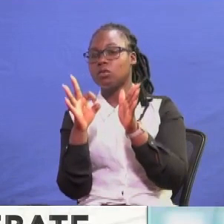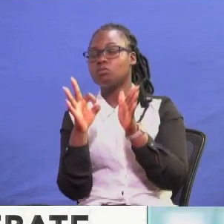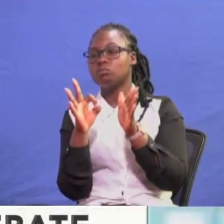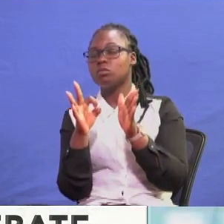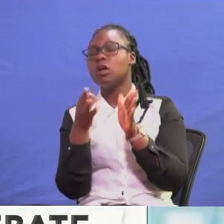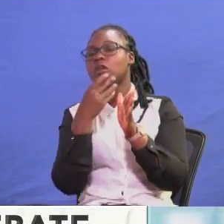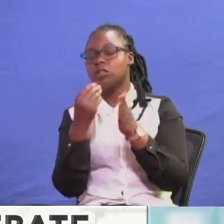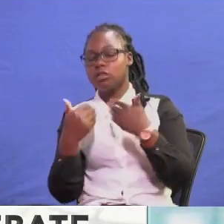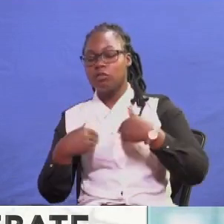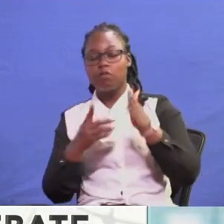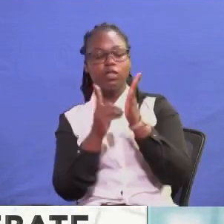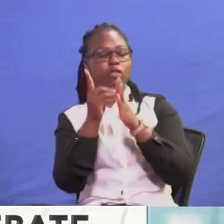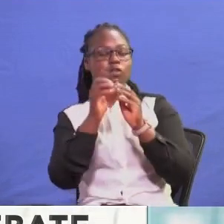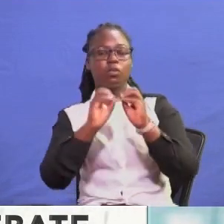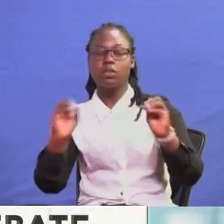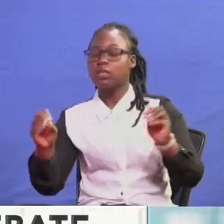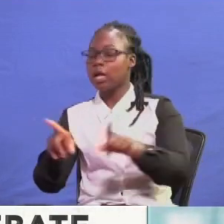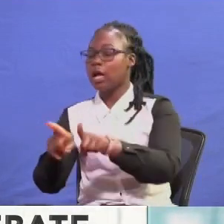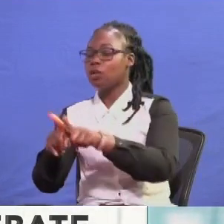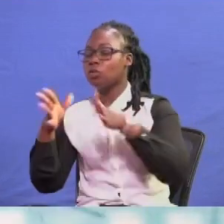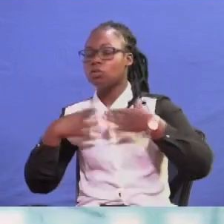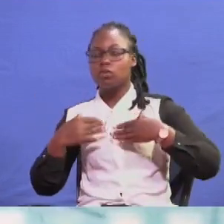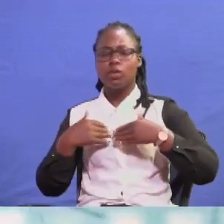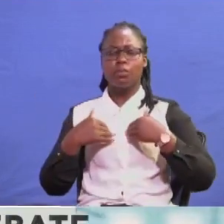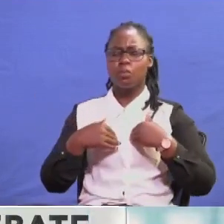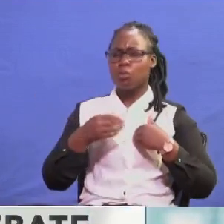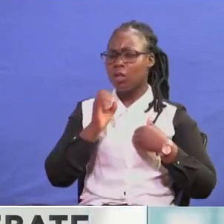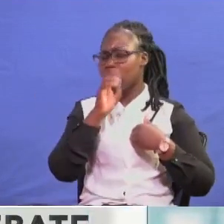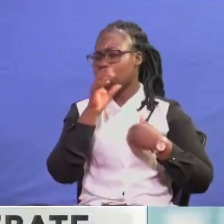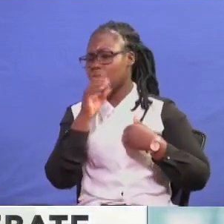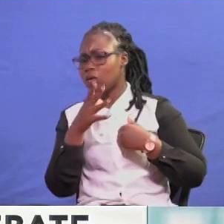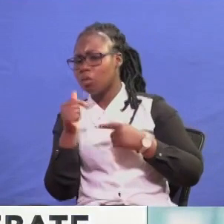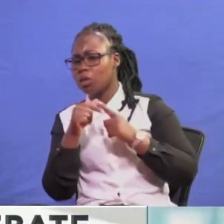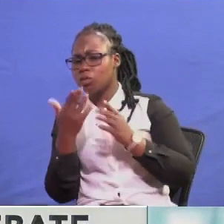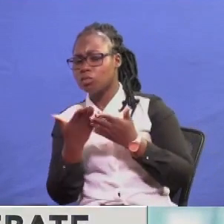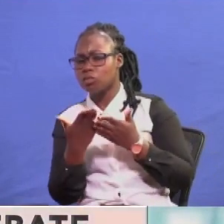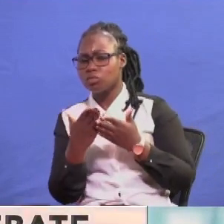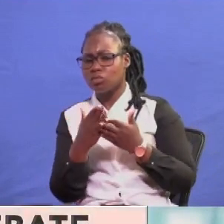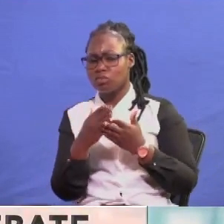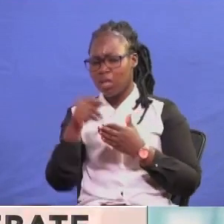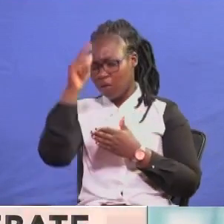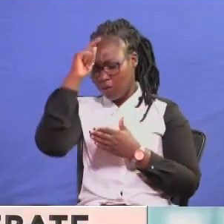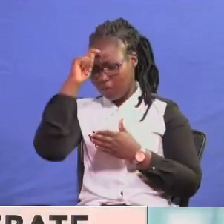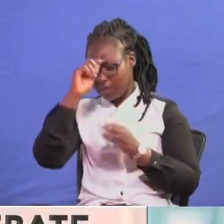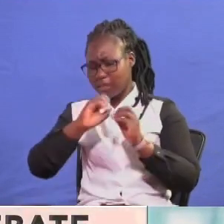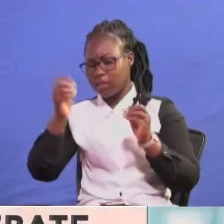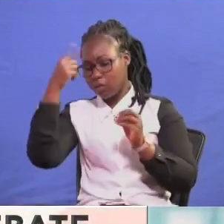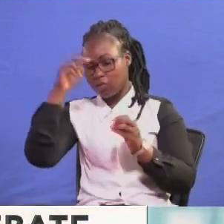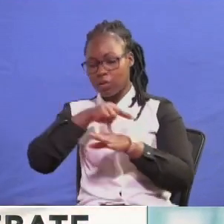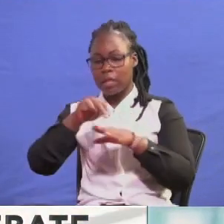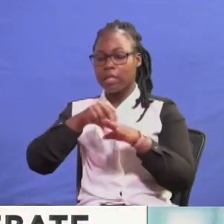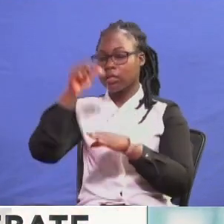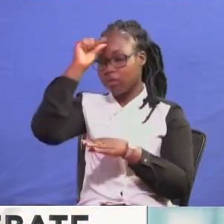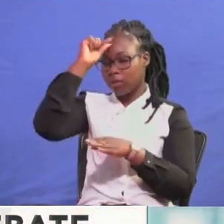lack of development, and the people are reacting to the lack of wheat as they are doing at the national government. Okay. For instance,